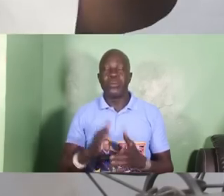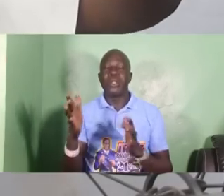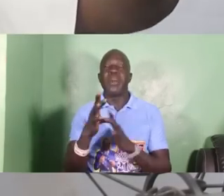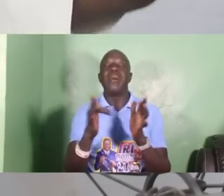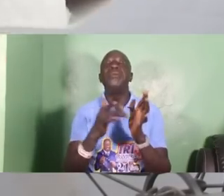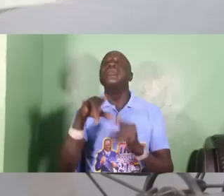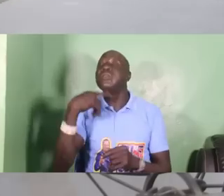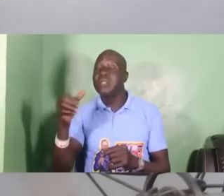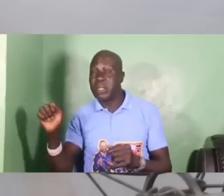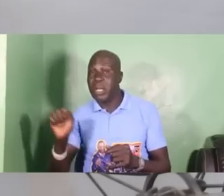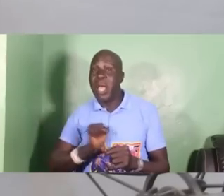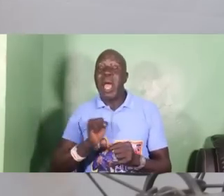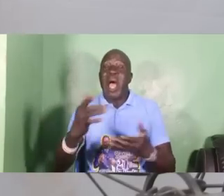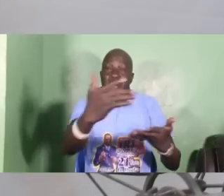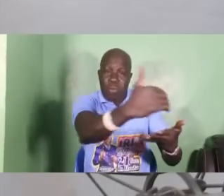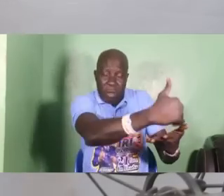The Bible says,